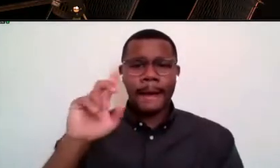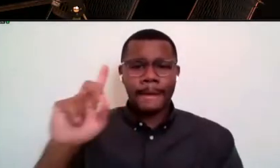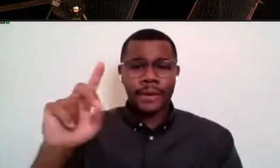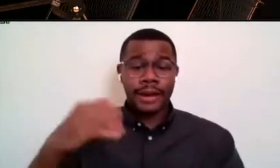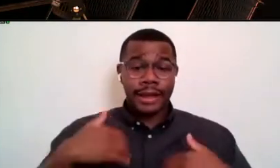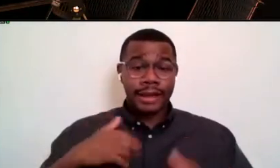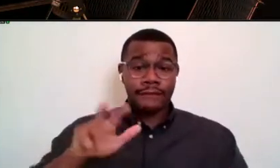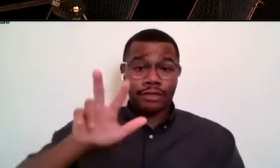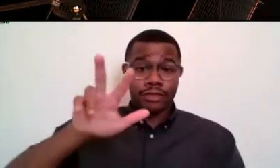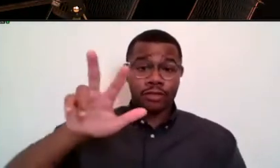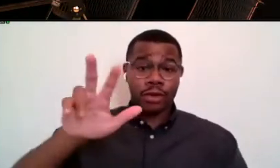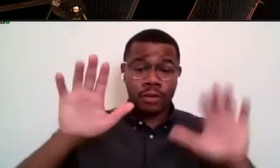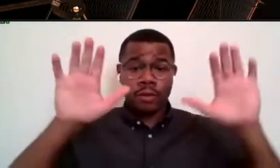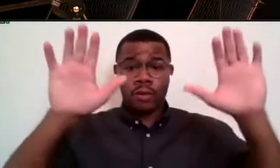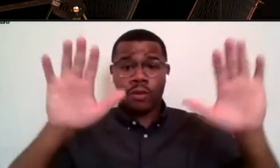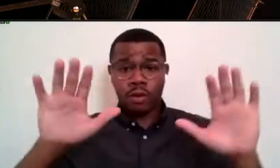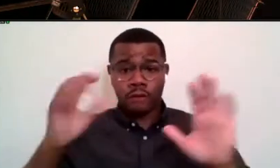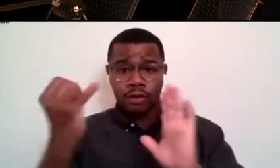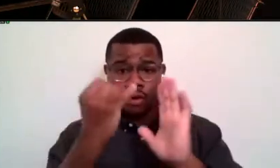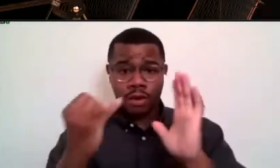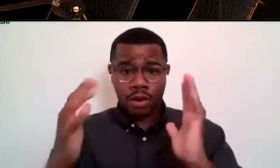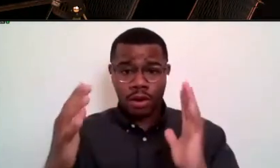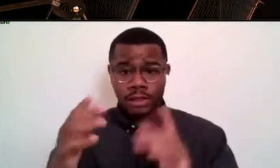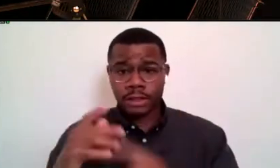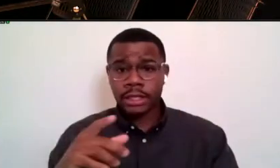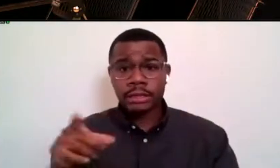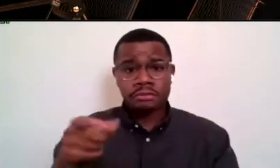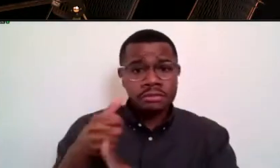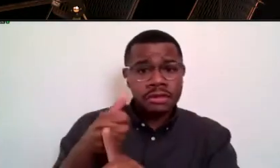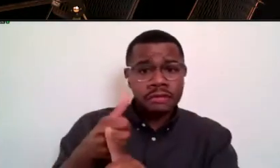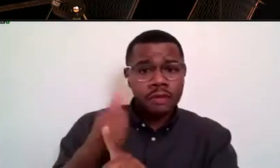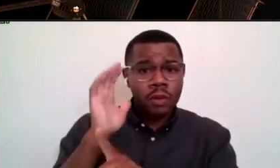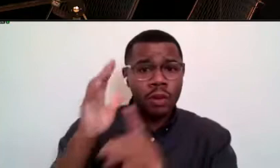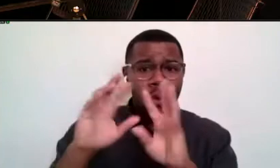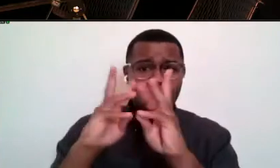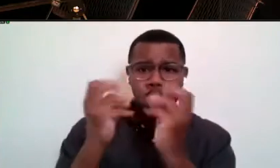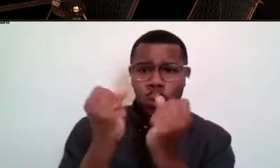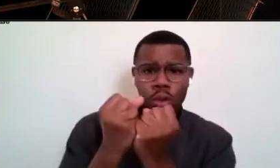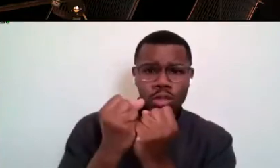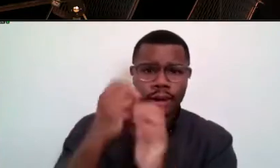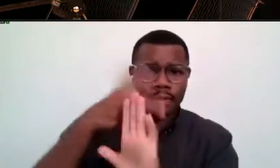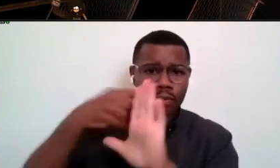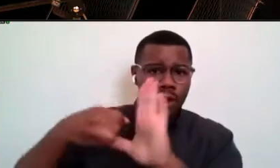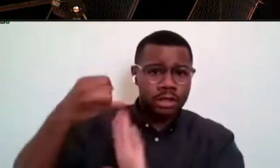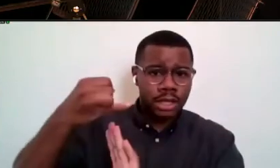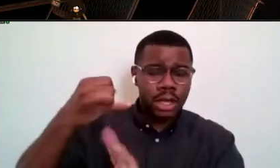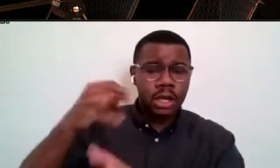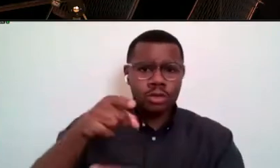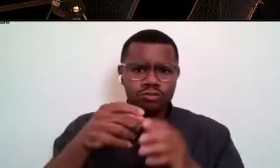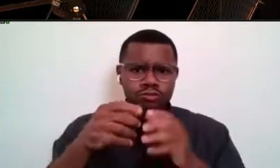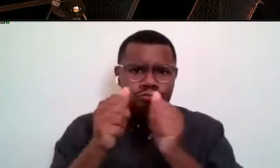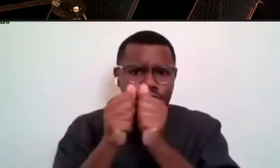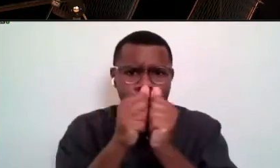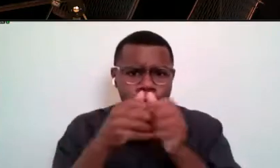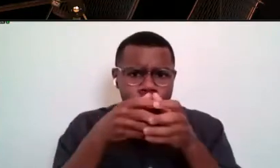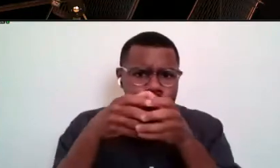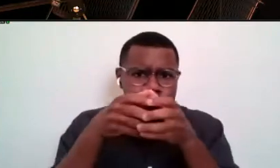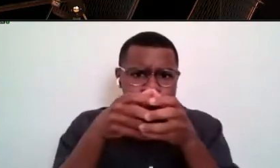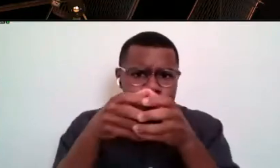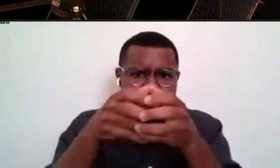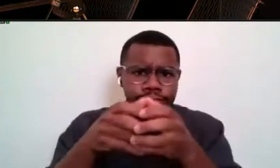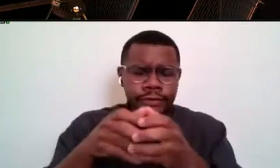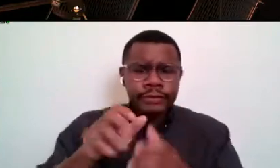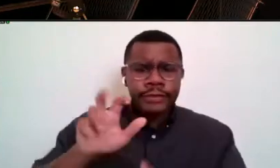doing these little workshop pieces for us, and so you'll sort of travel together as a group and cycle through all 3 of those